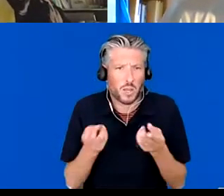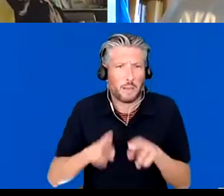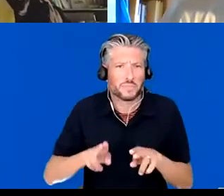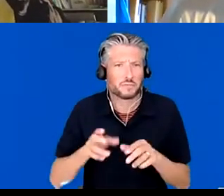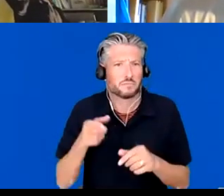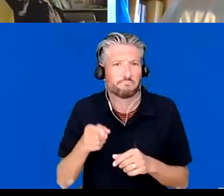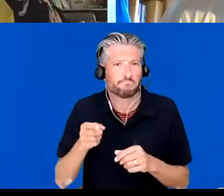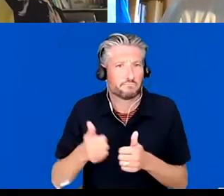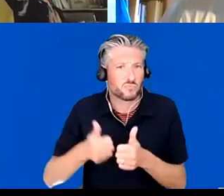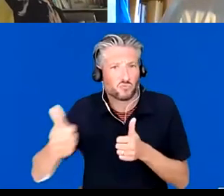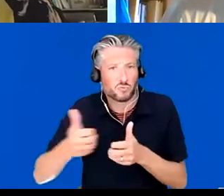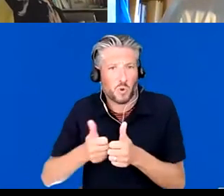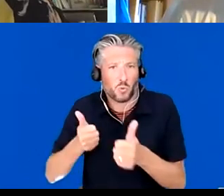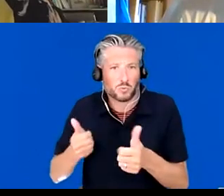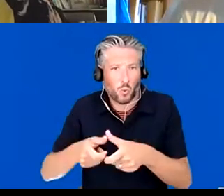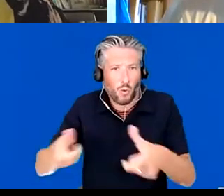Good point.